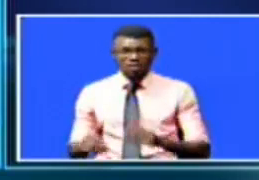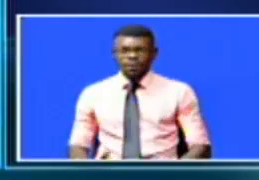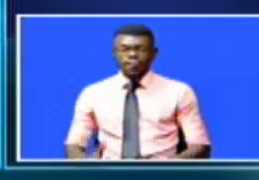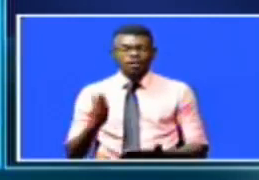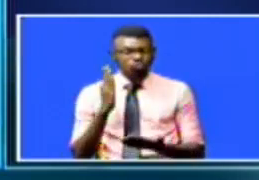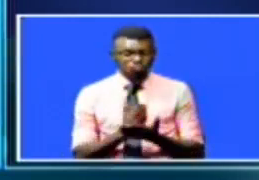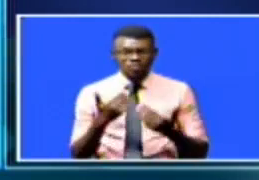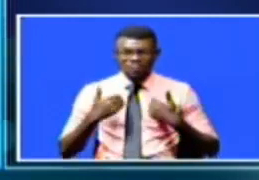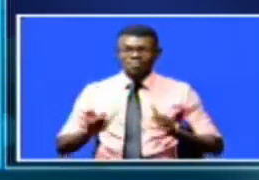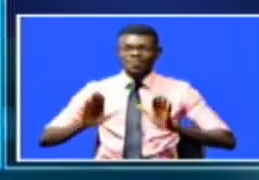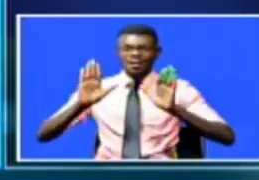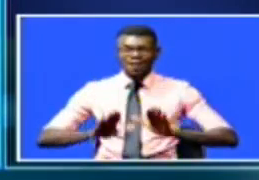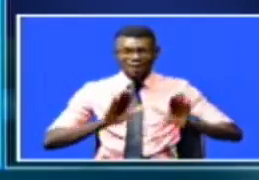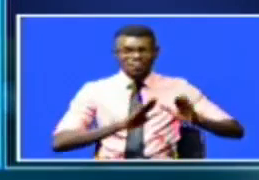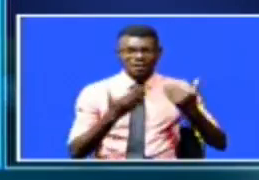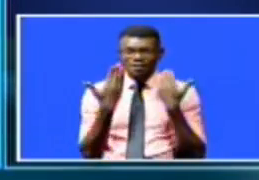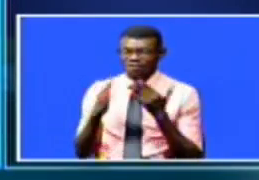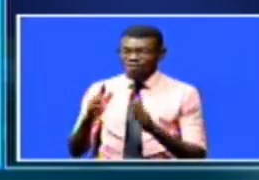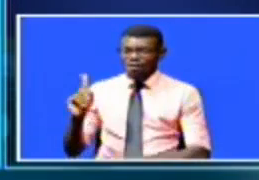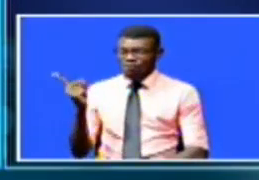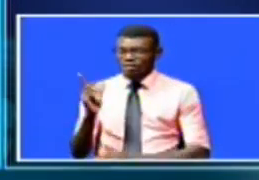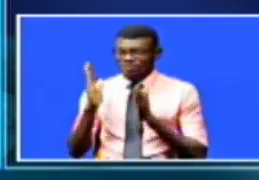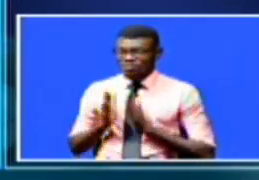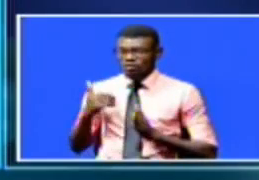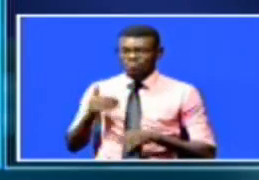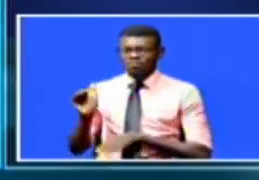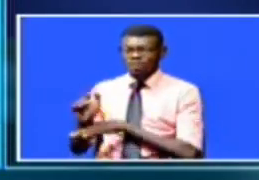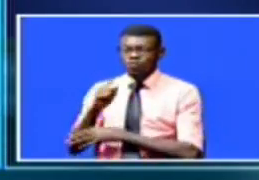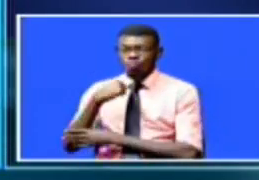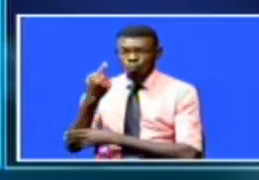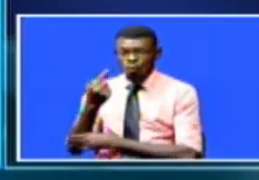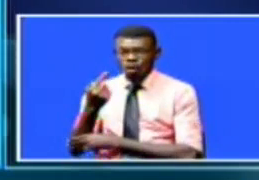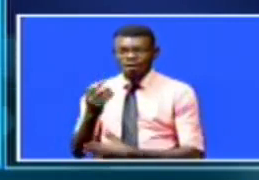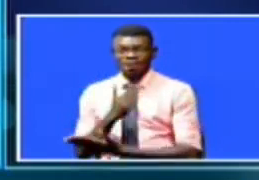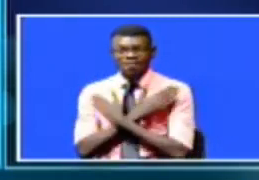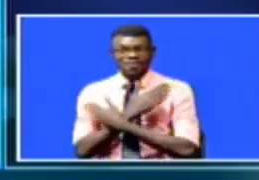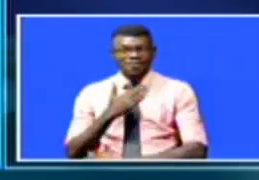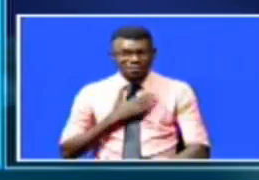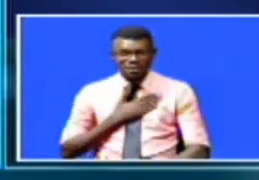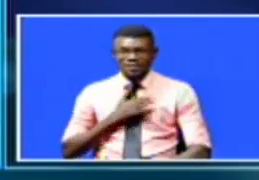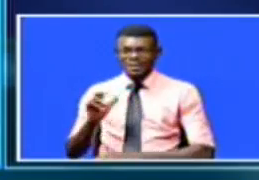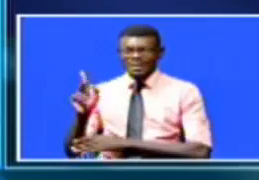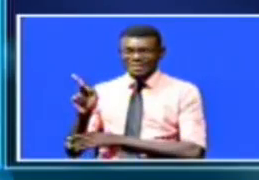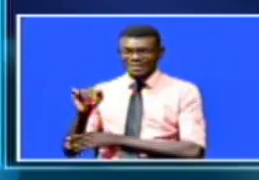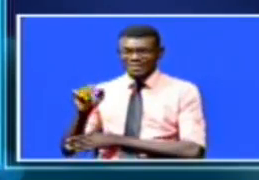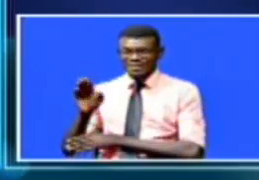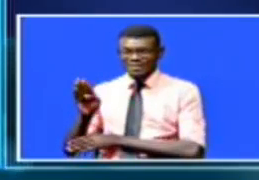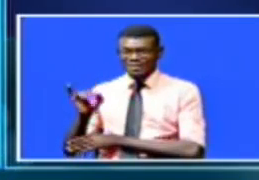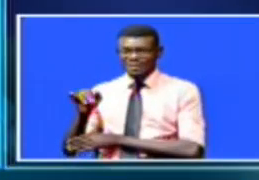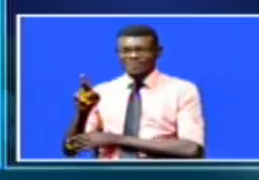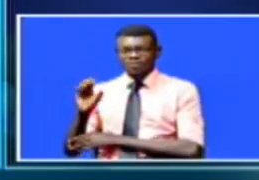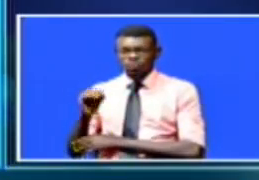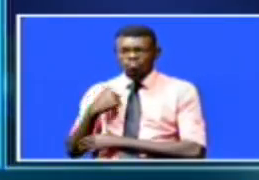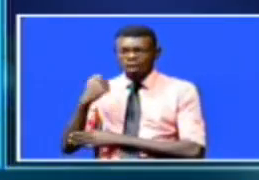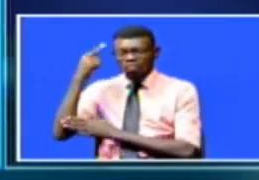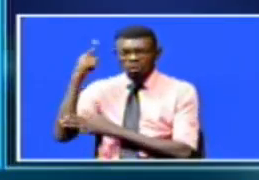campaign. The first person that I reached out to was my colleague, Senator Kibiro, who I thought was going to be part